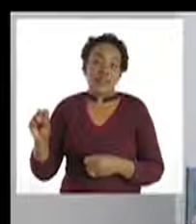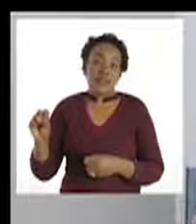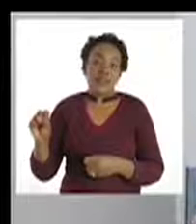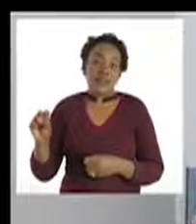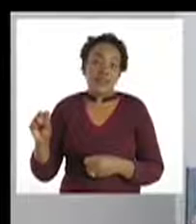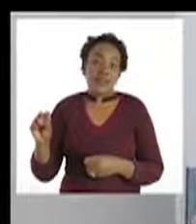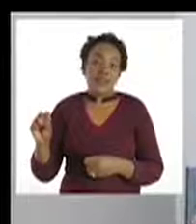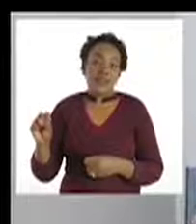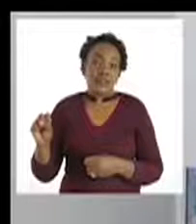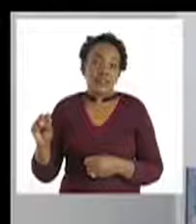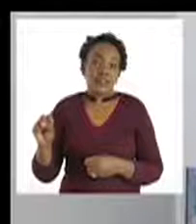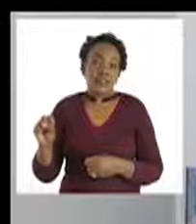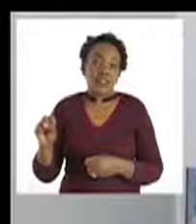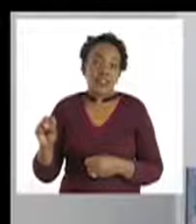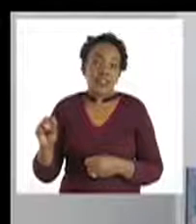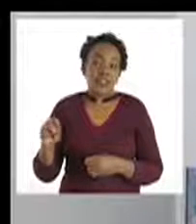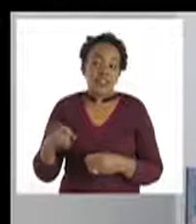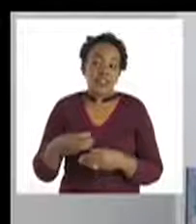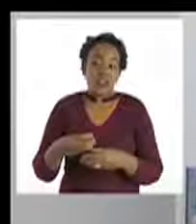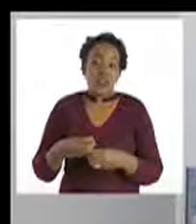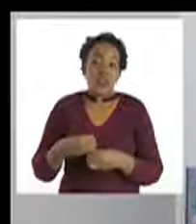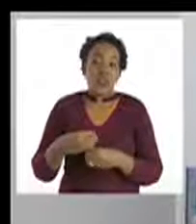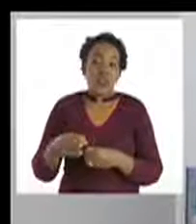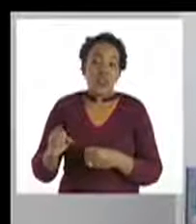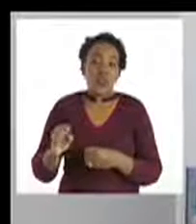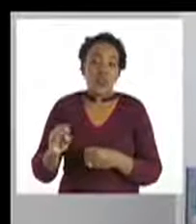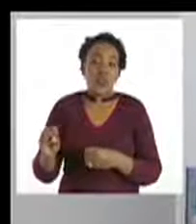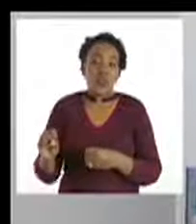pencils were